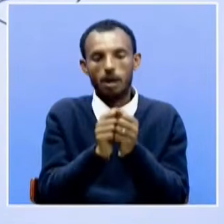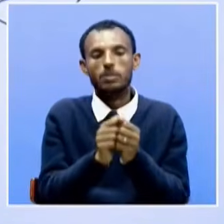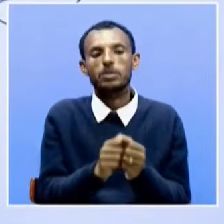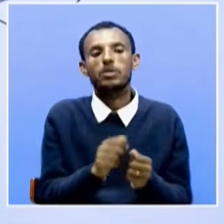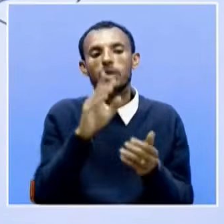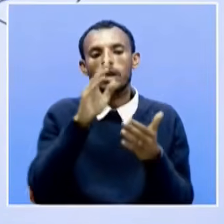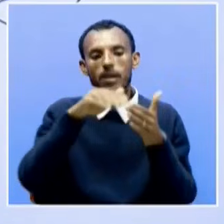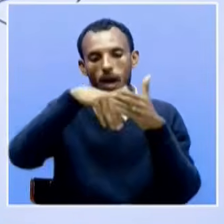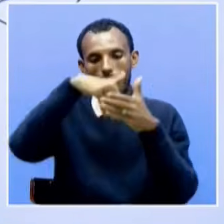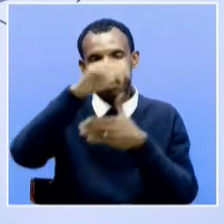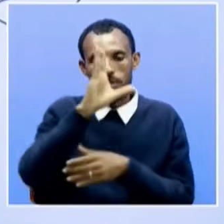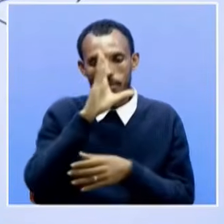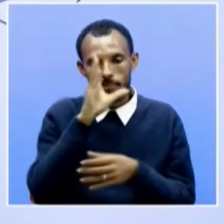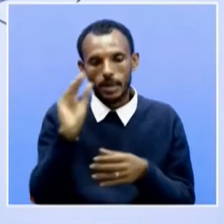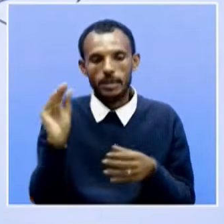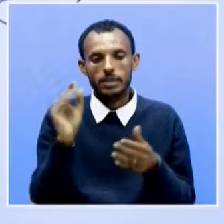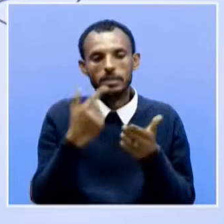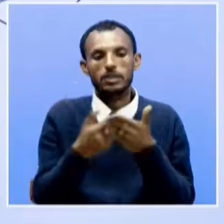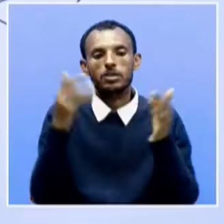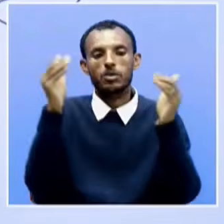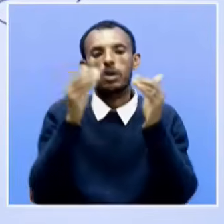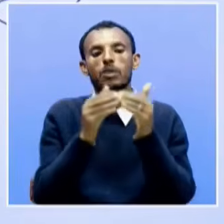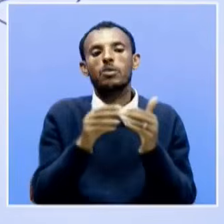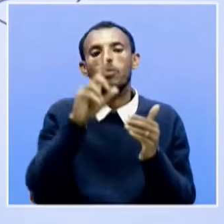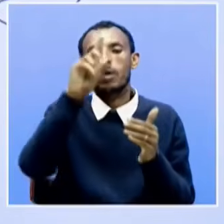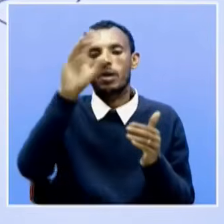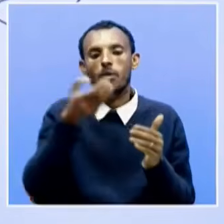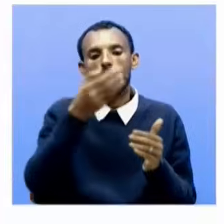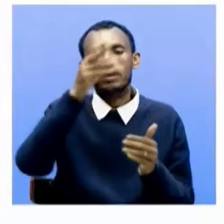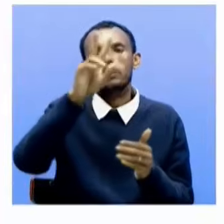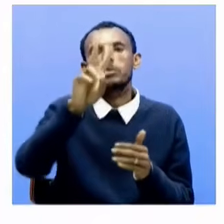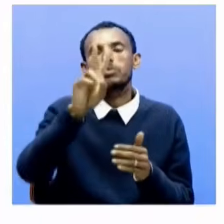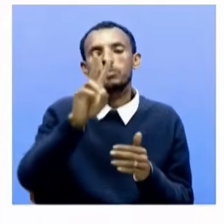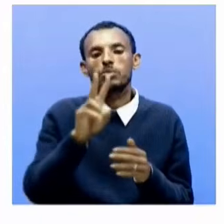take it out. So this becomes half of